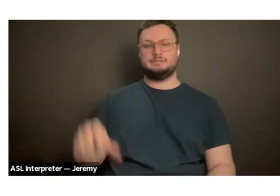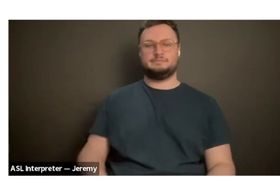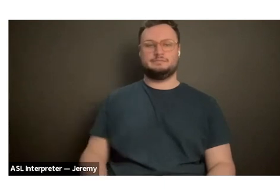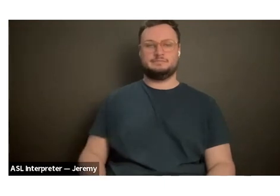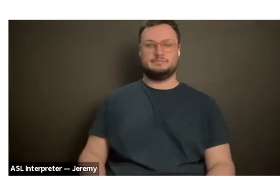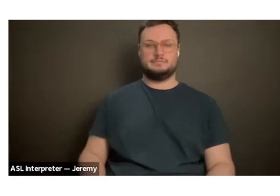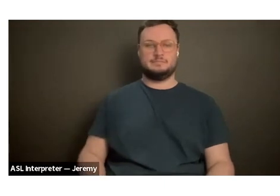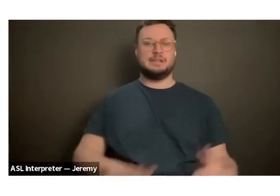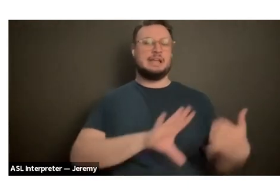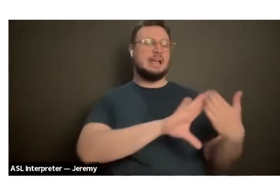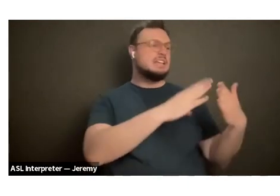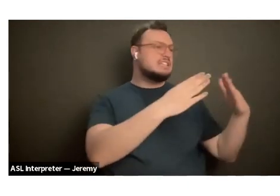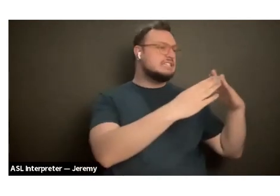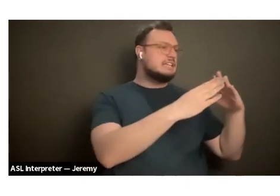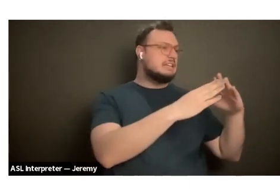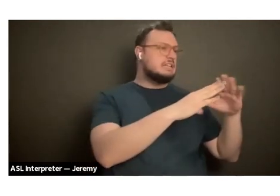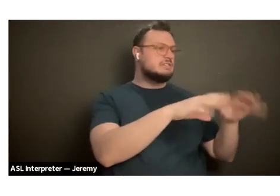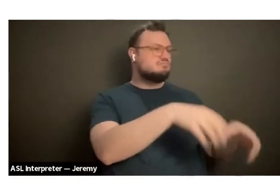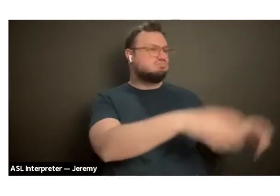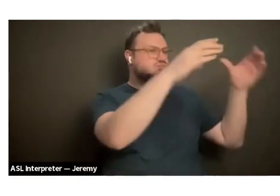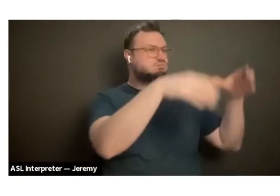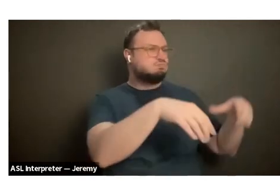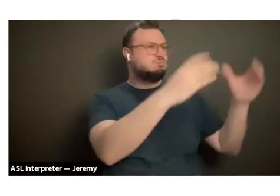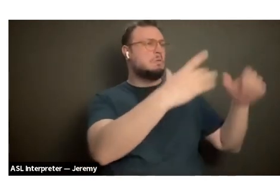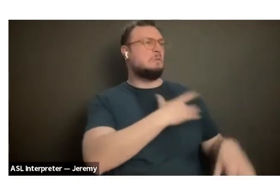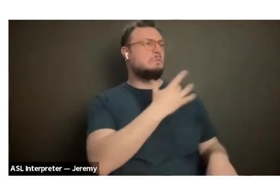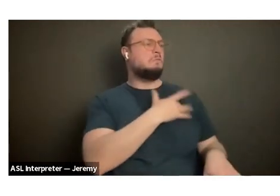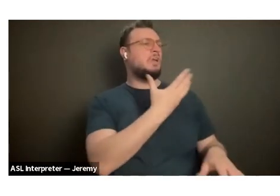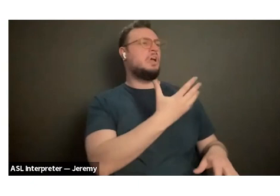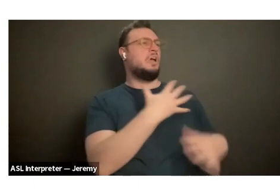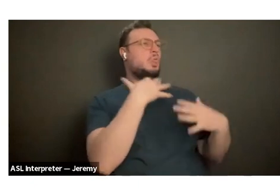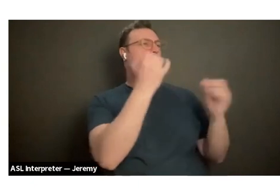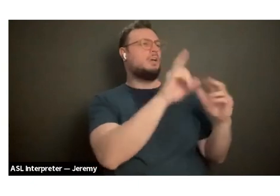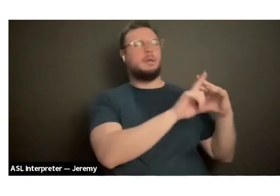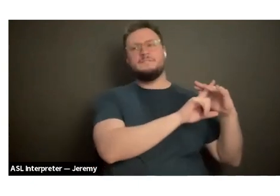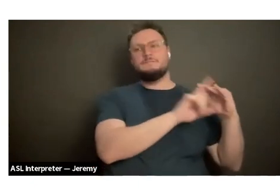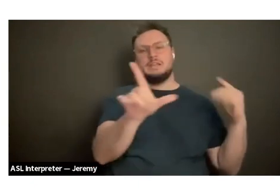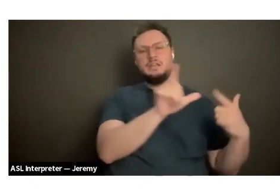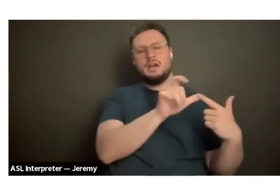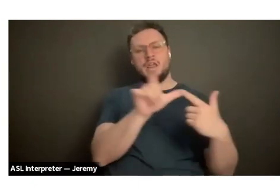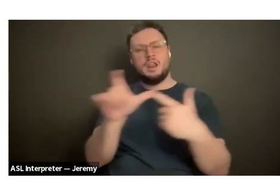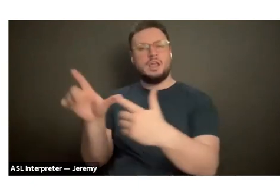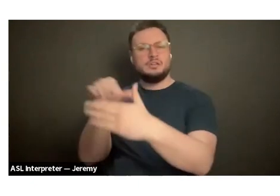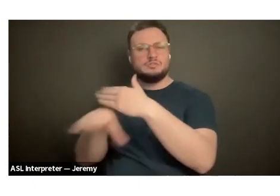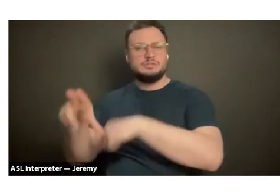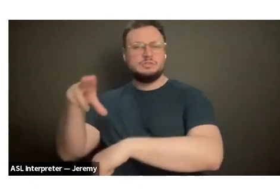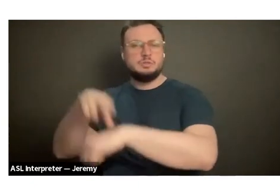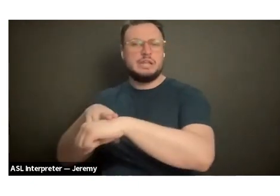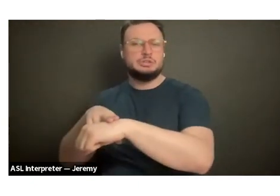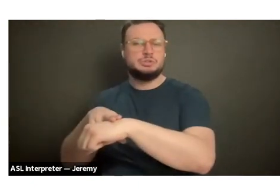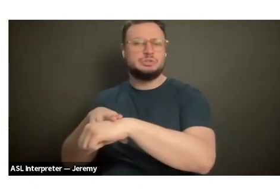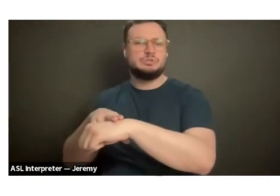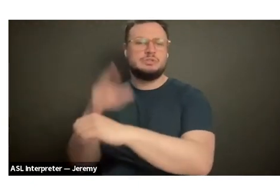from cities and looking far to find nature, why not reinvent the urban environment